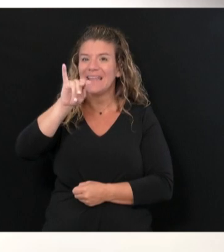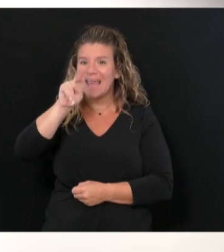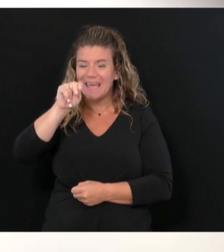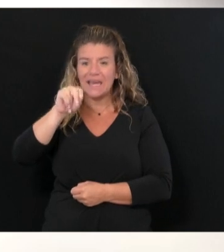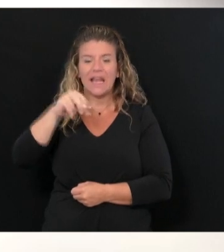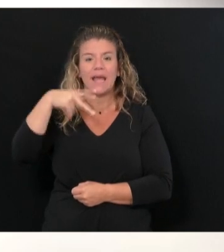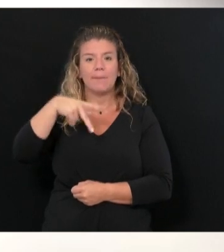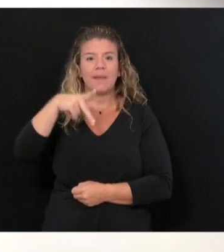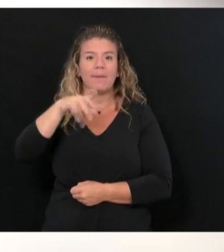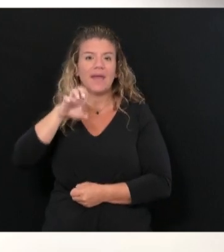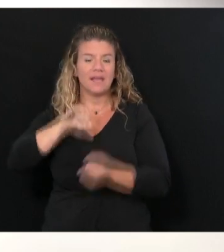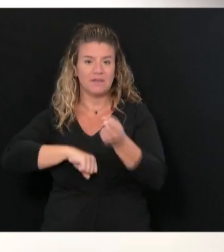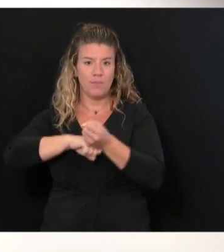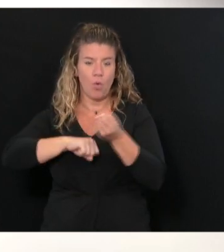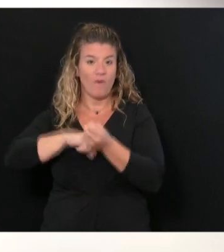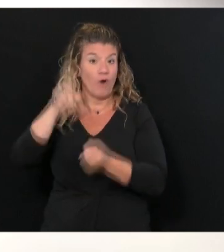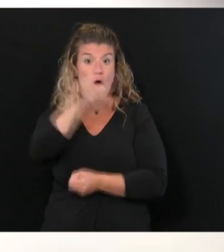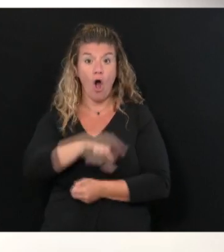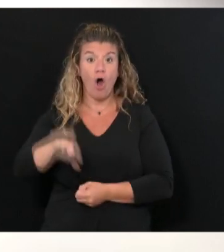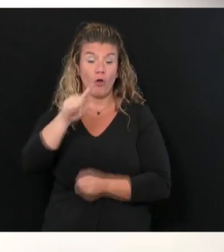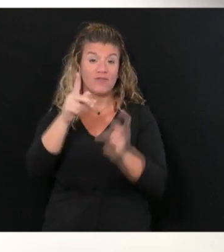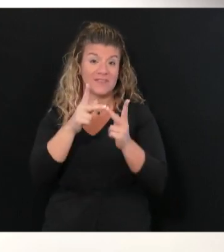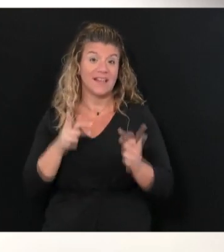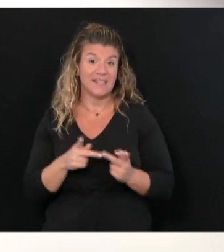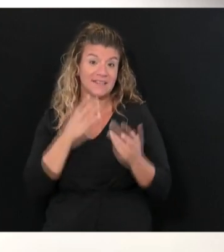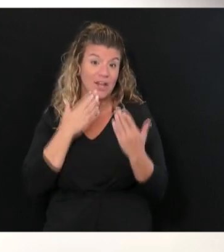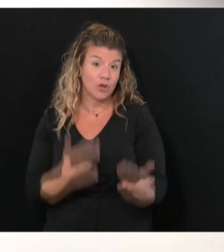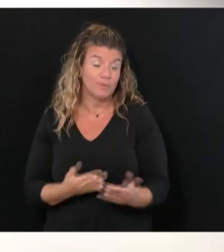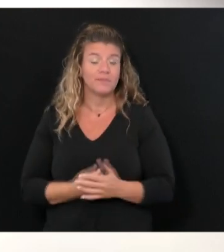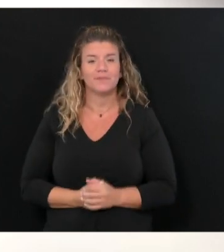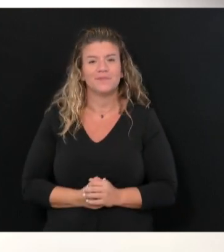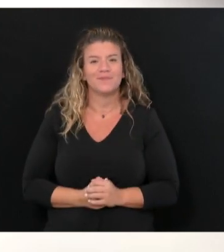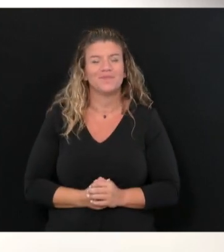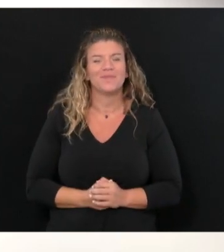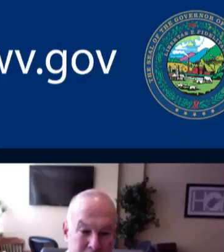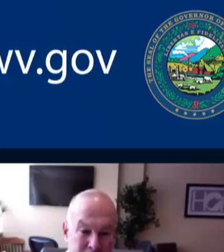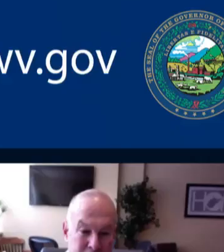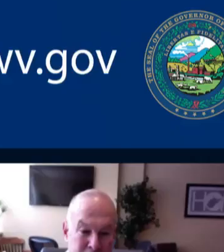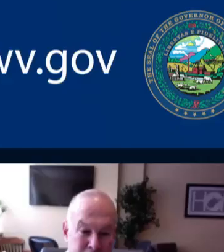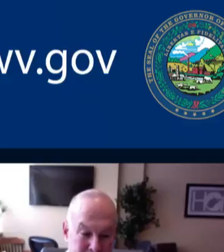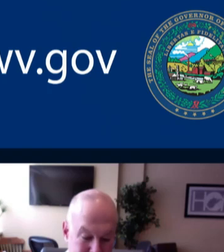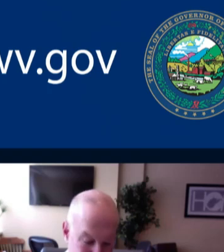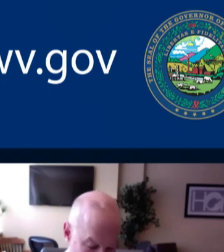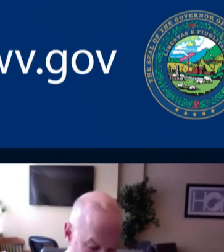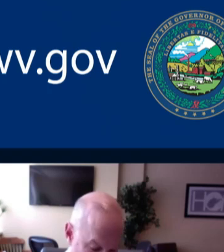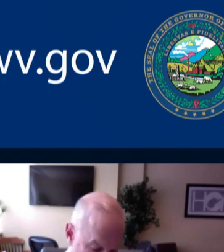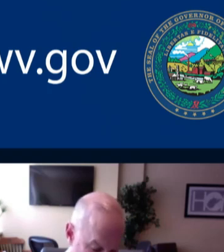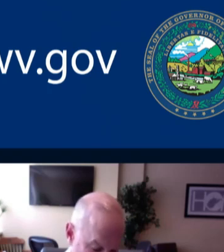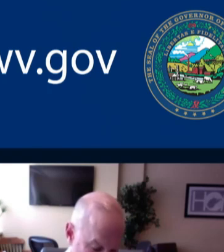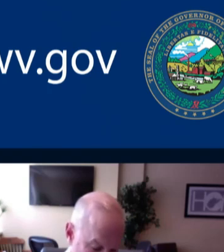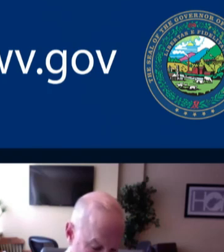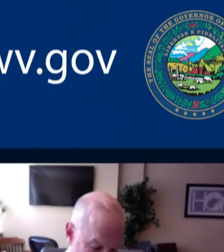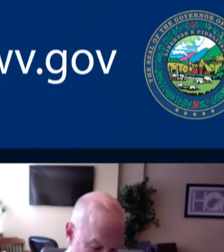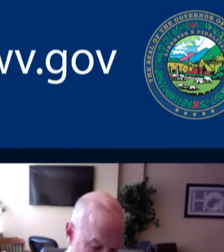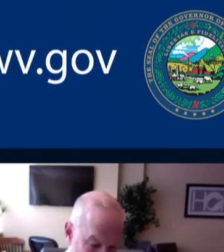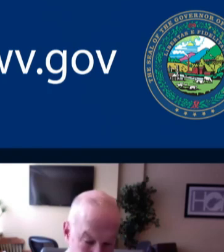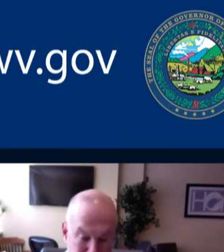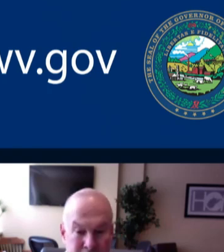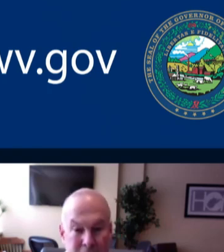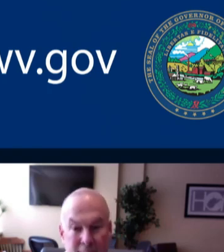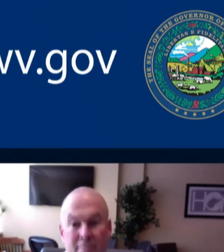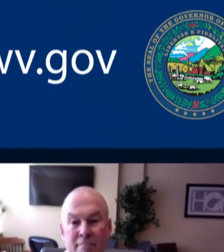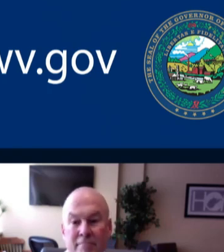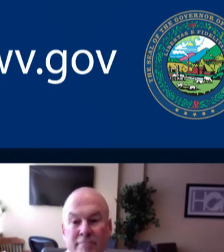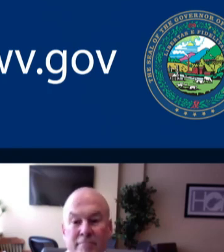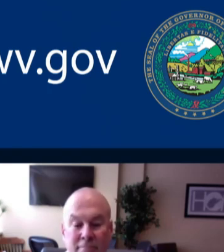PPE support for those facilities. Thank you. All right, thank you, General. Our first question today from members of the media is from